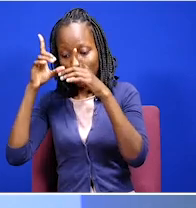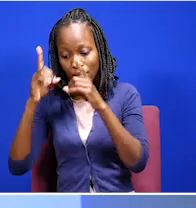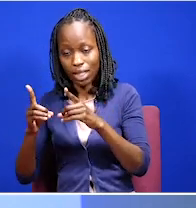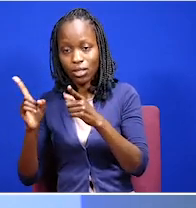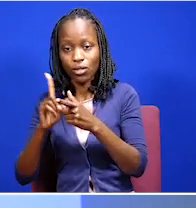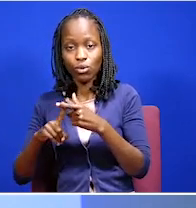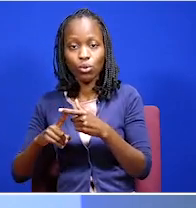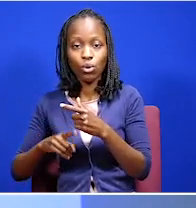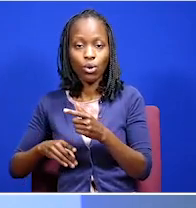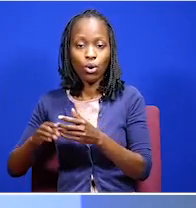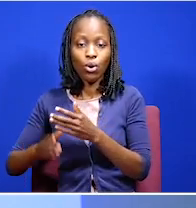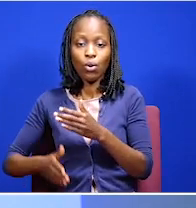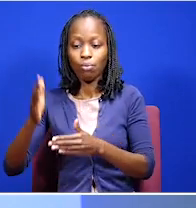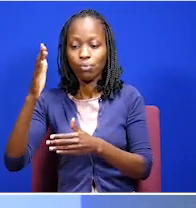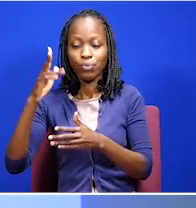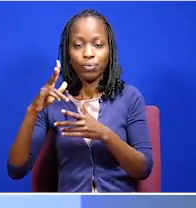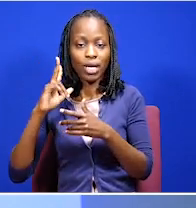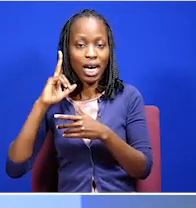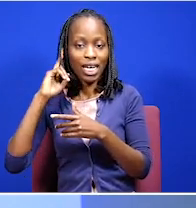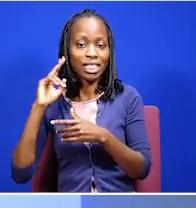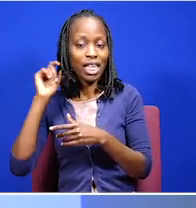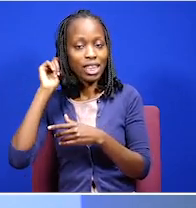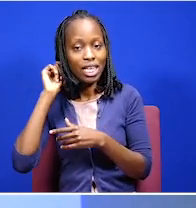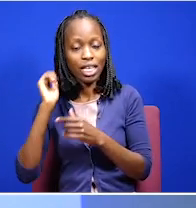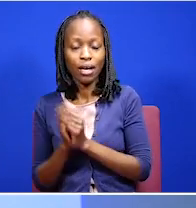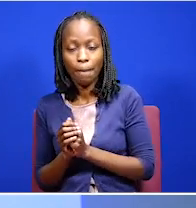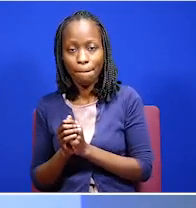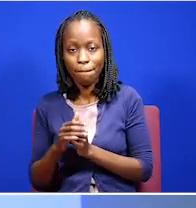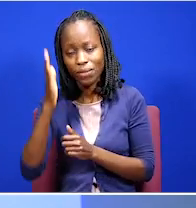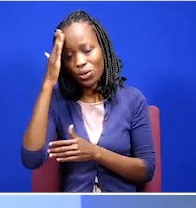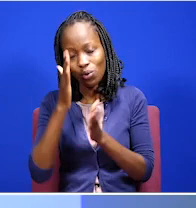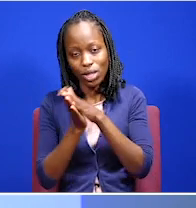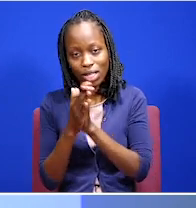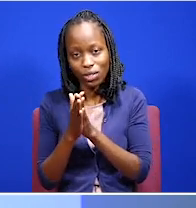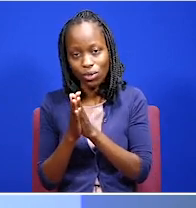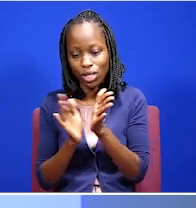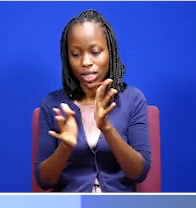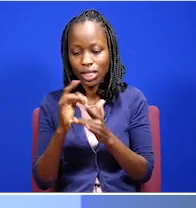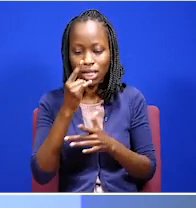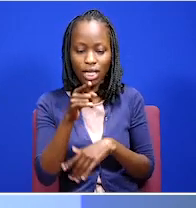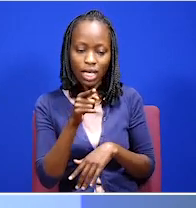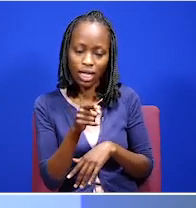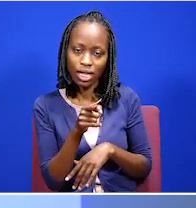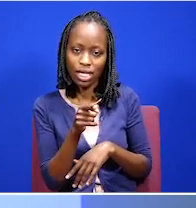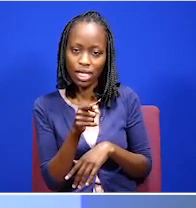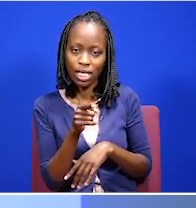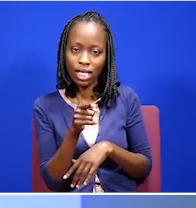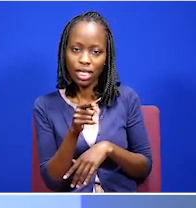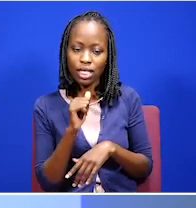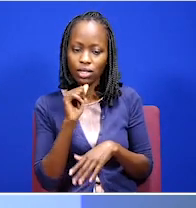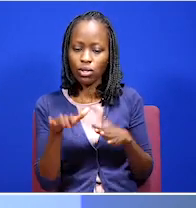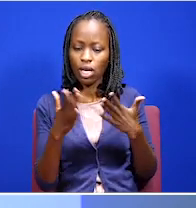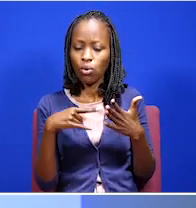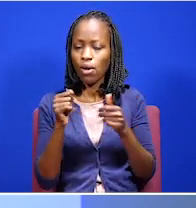my sword that I carried. And he slashed the worker, the servant of the high priest's ear off. You know